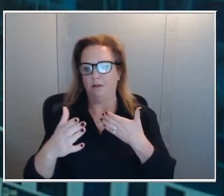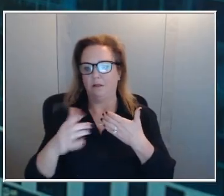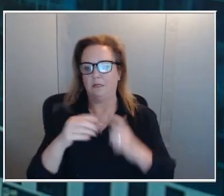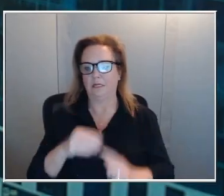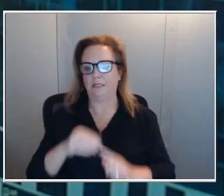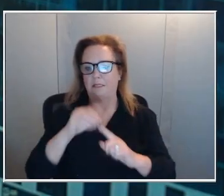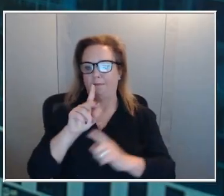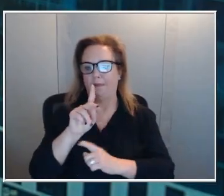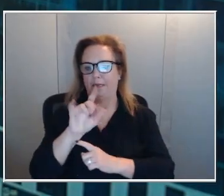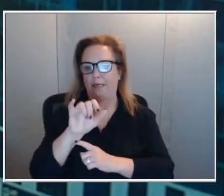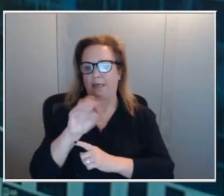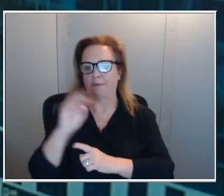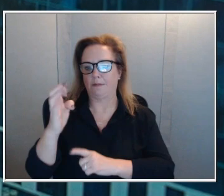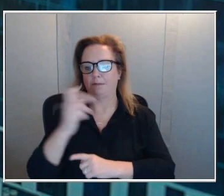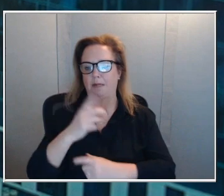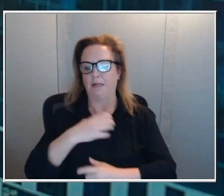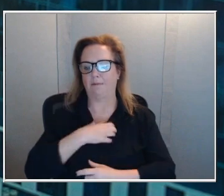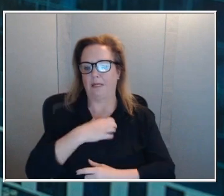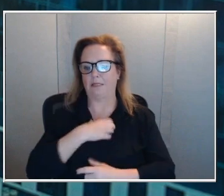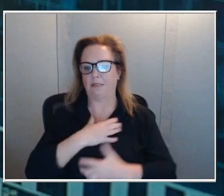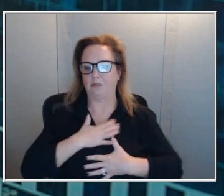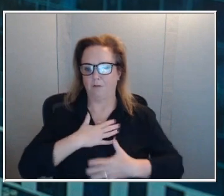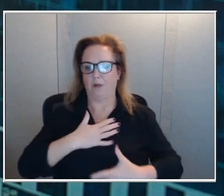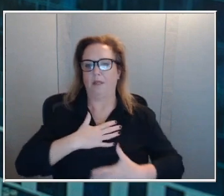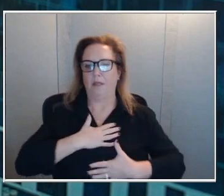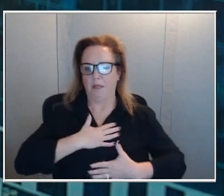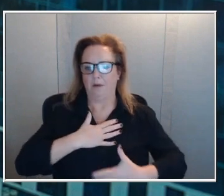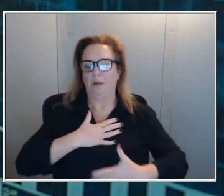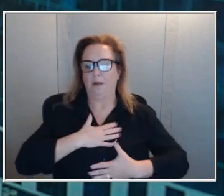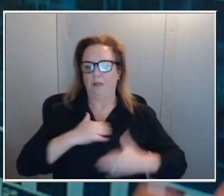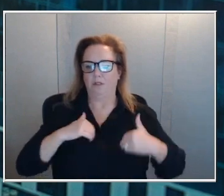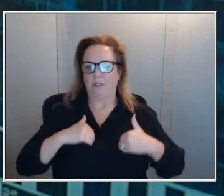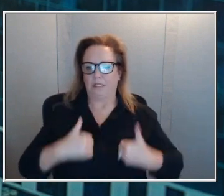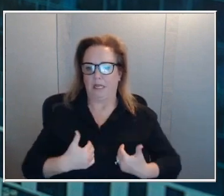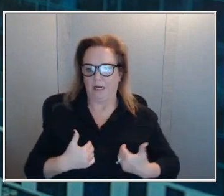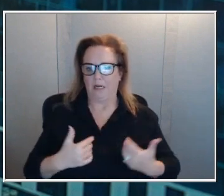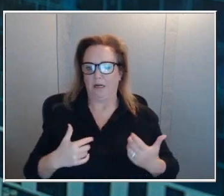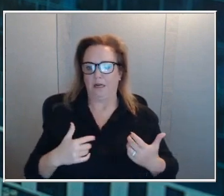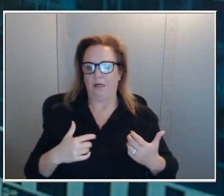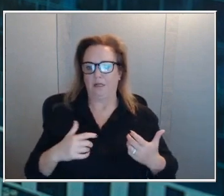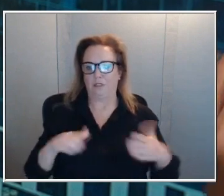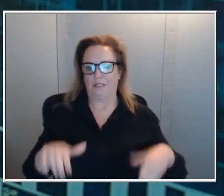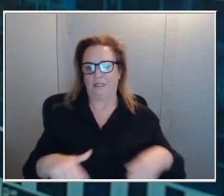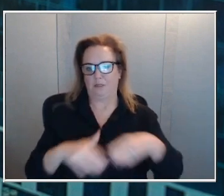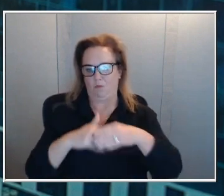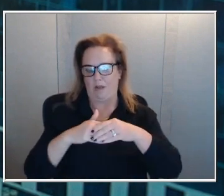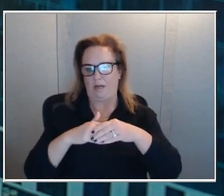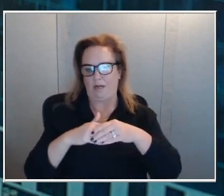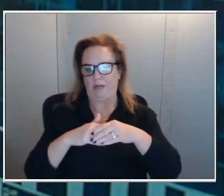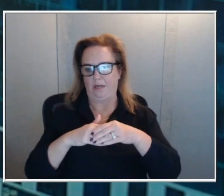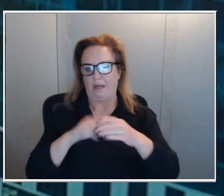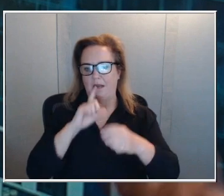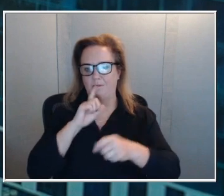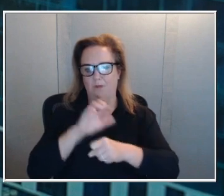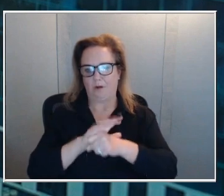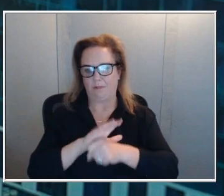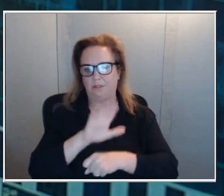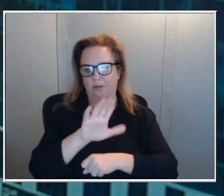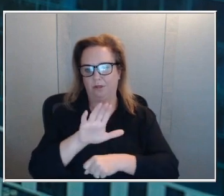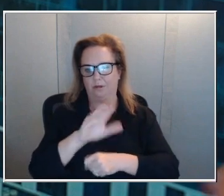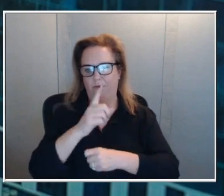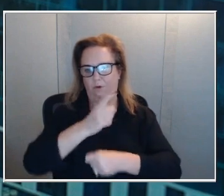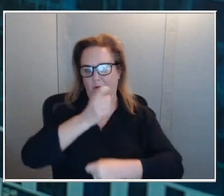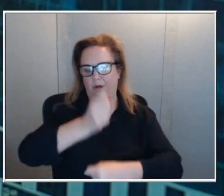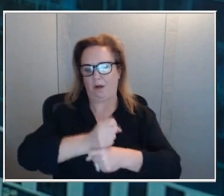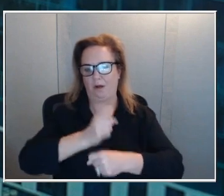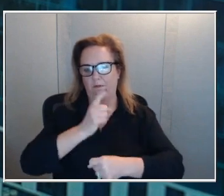comes back and complains to me that she's short of breath and she's kind of tired and she's got this big wedding, and I had promised her for like a year. I promised